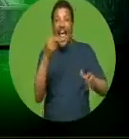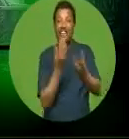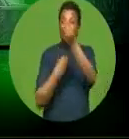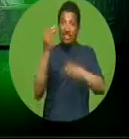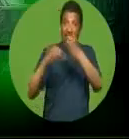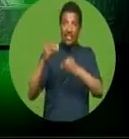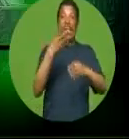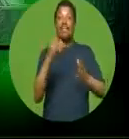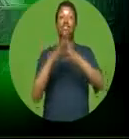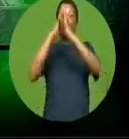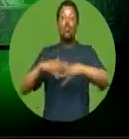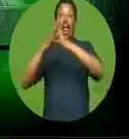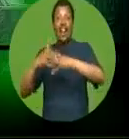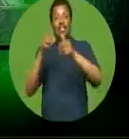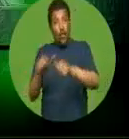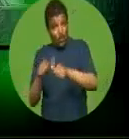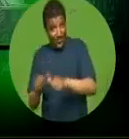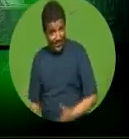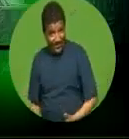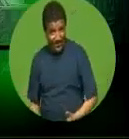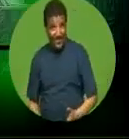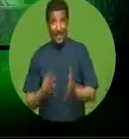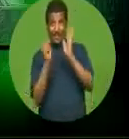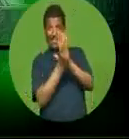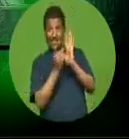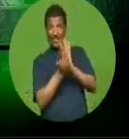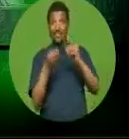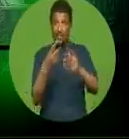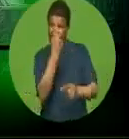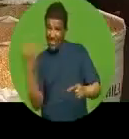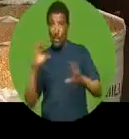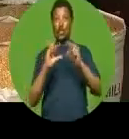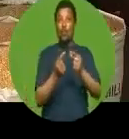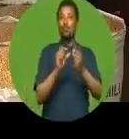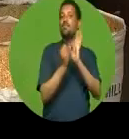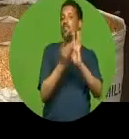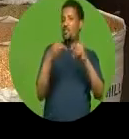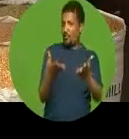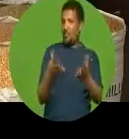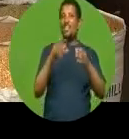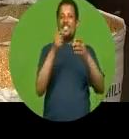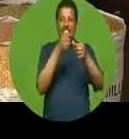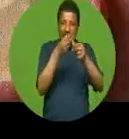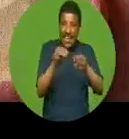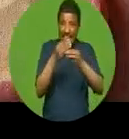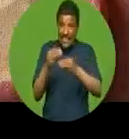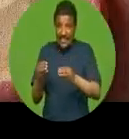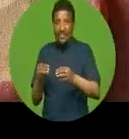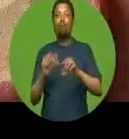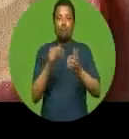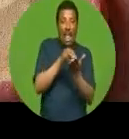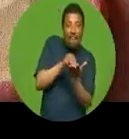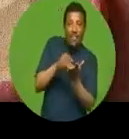crops. Let me give you examples of crops for each group. Cereals include